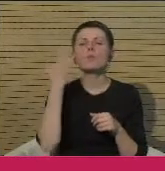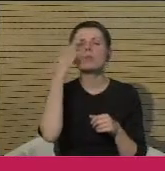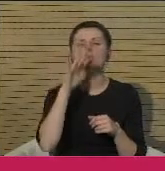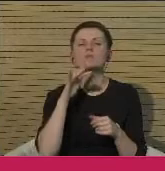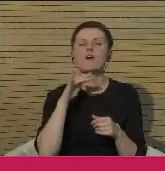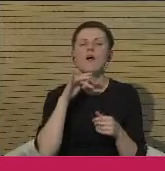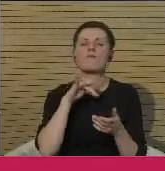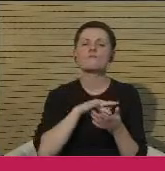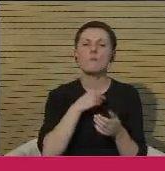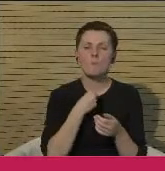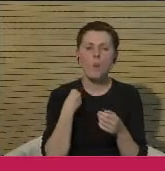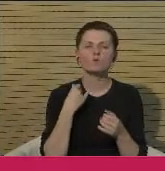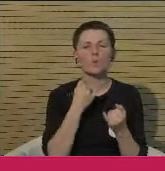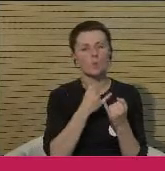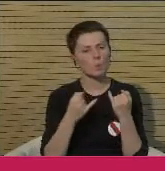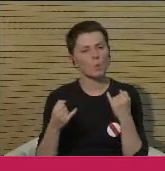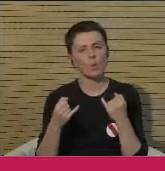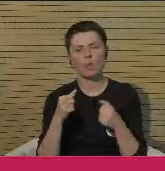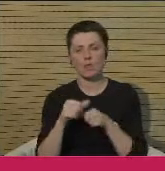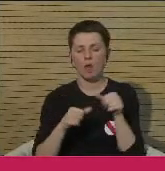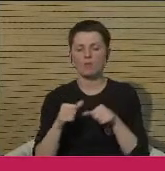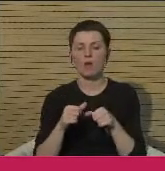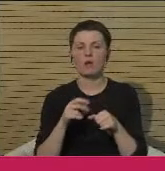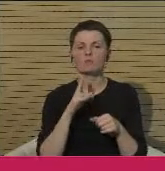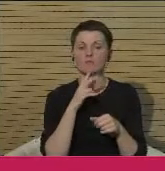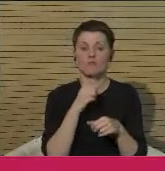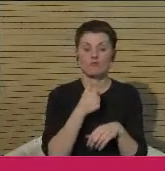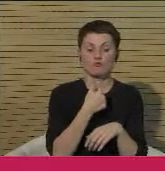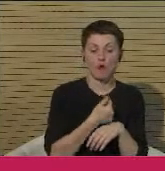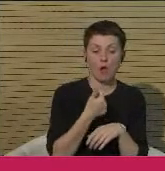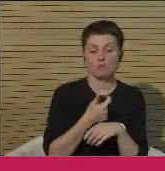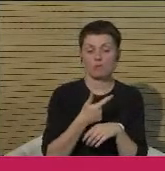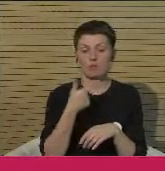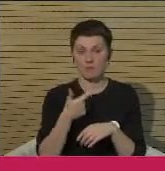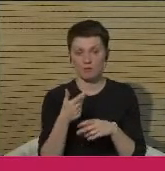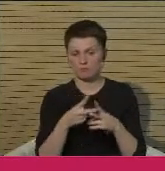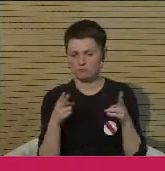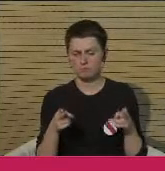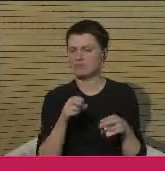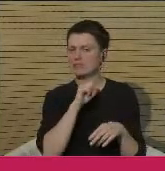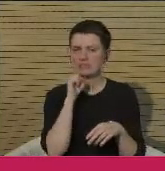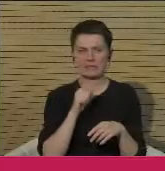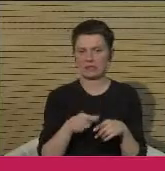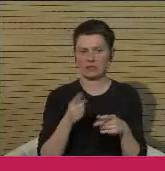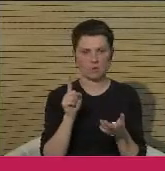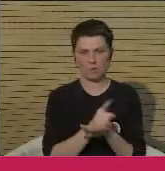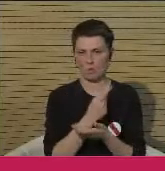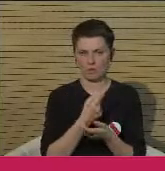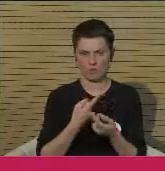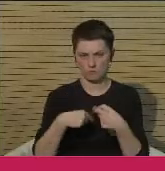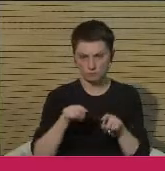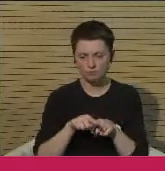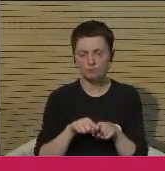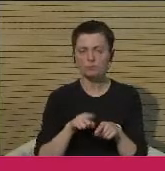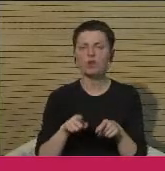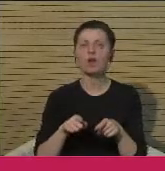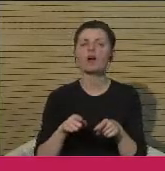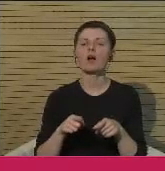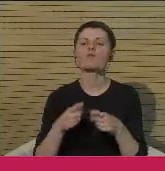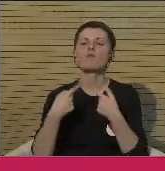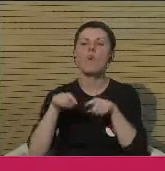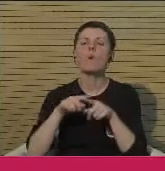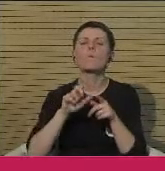and if I remember different periods in Poland, different perspectives in Poland, and in a year or two, they never came